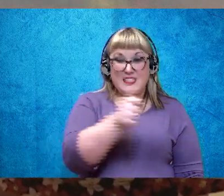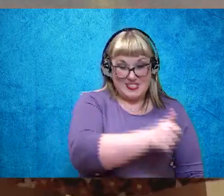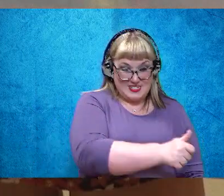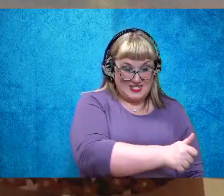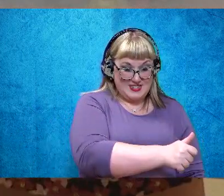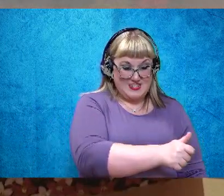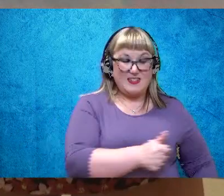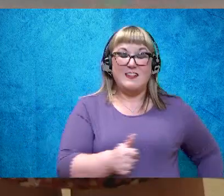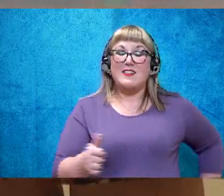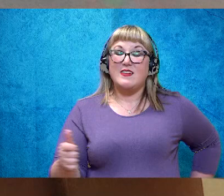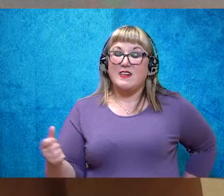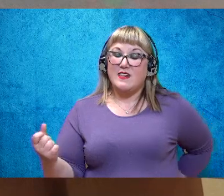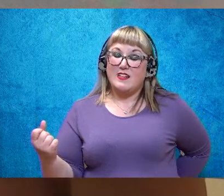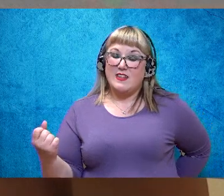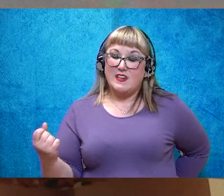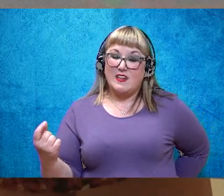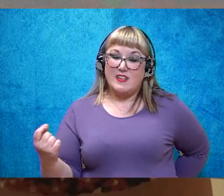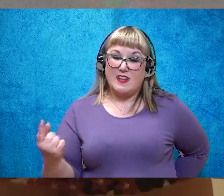10,